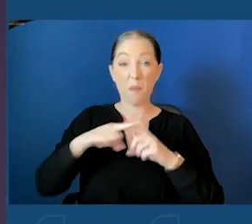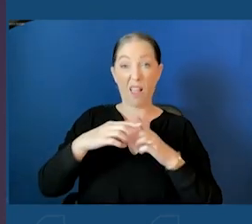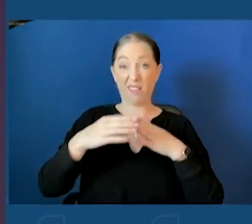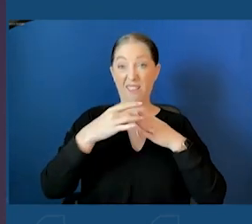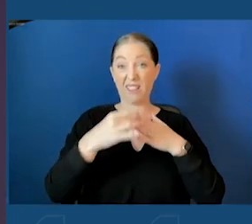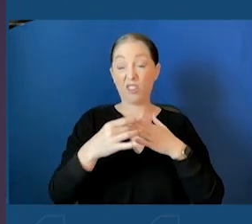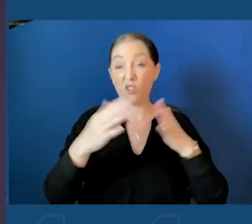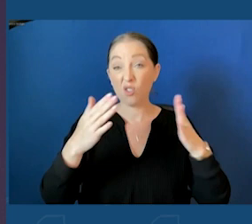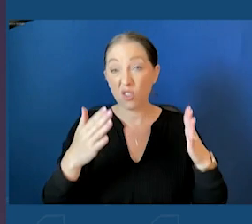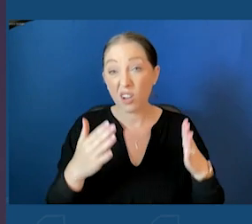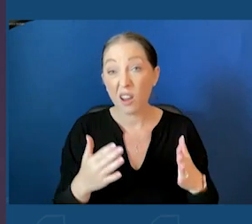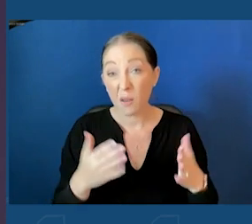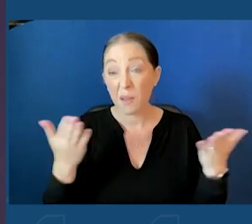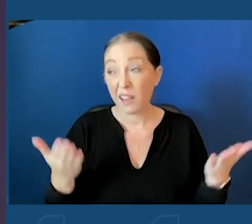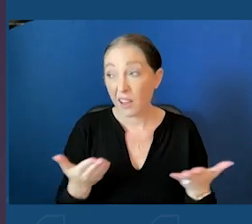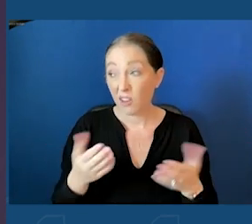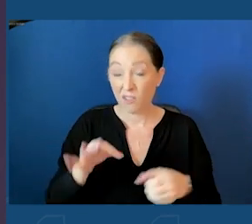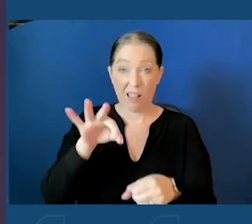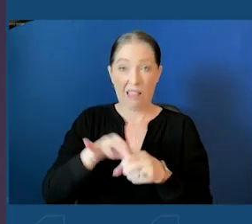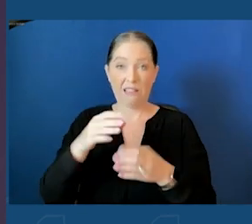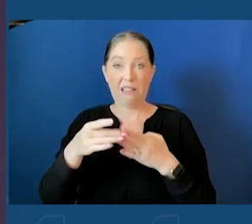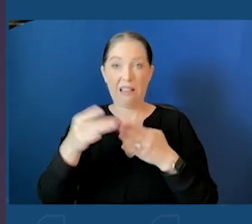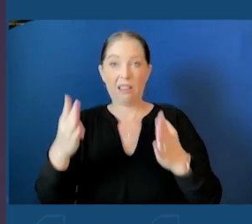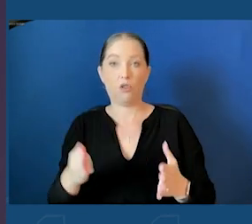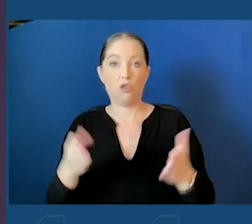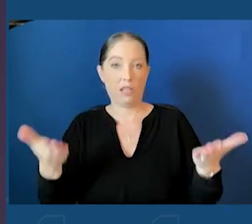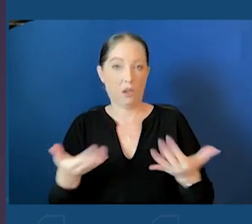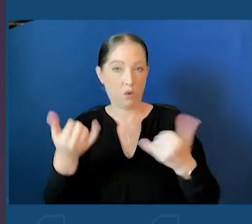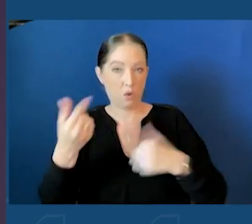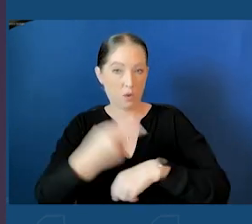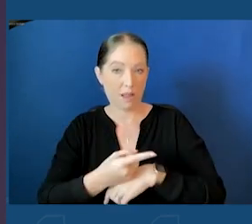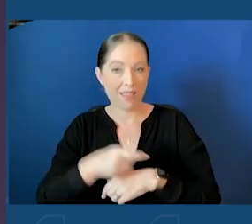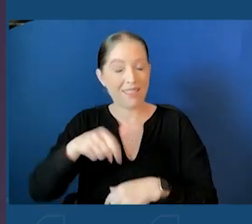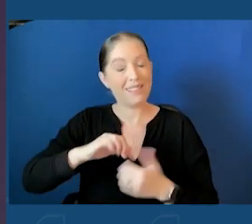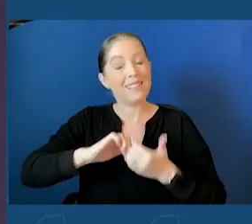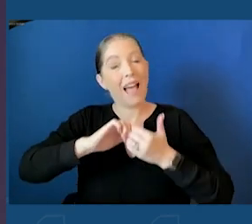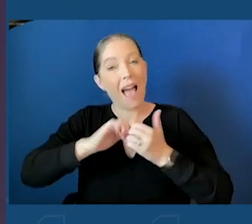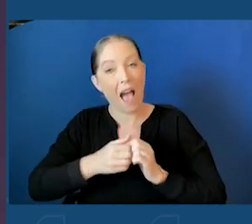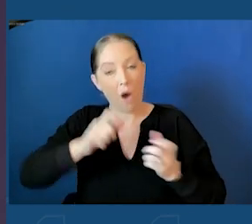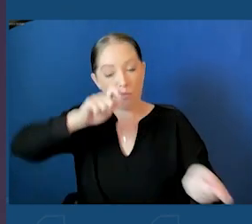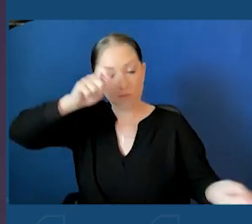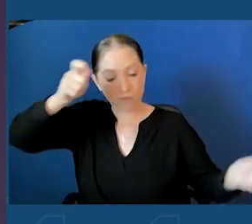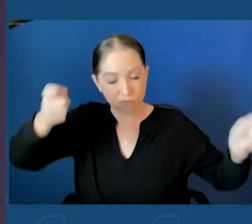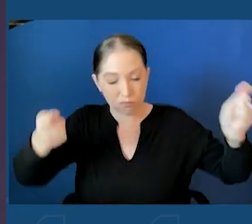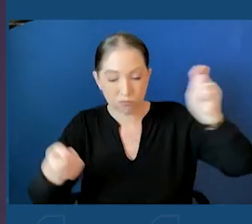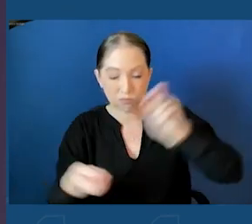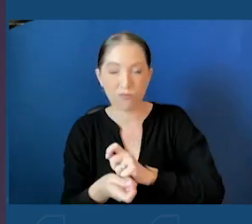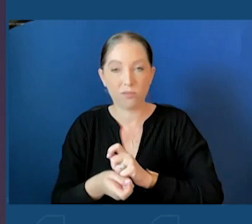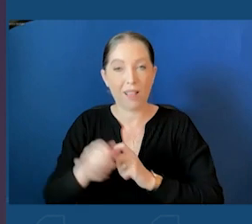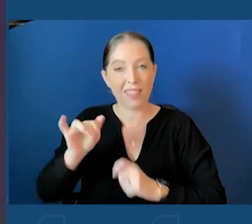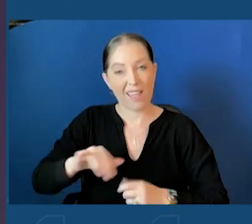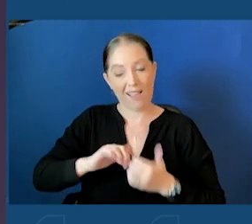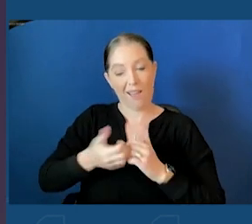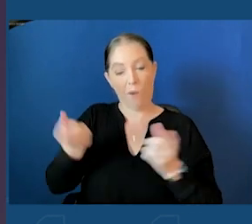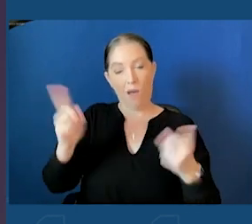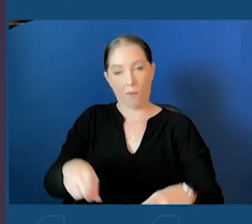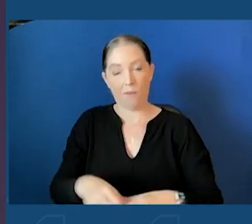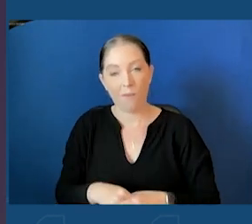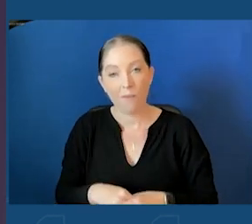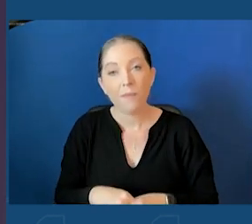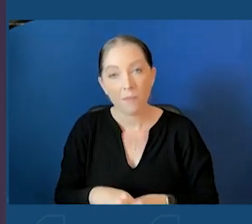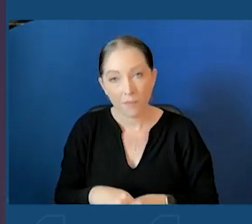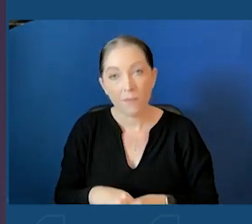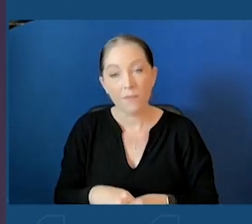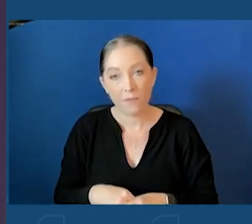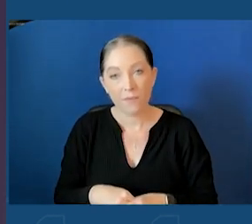elected leaders here today, this is how we make a difference. This is how we change the tides of time. This is how we